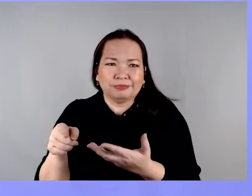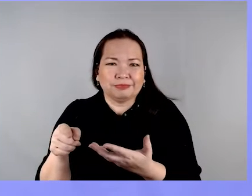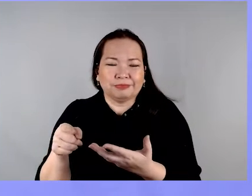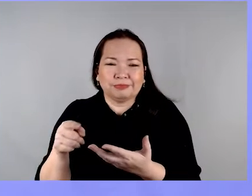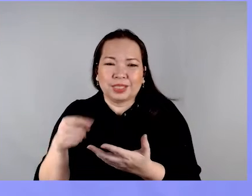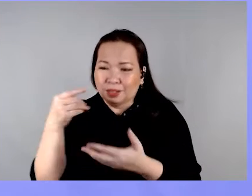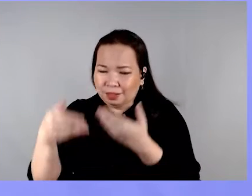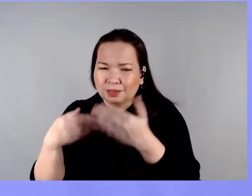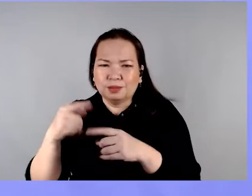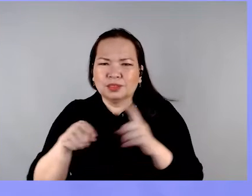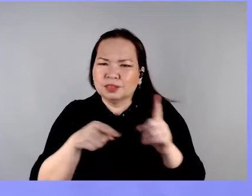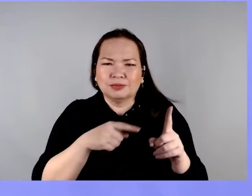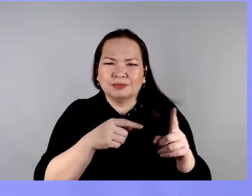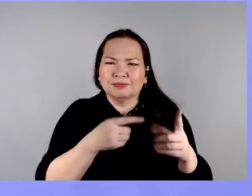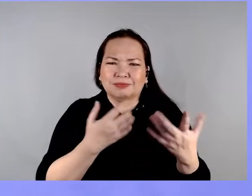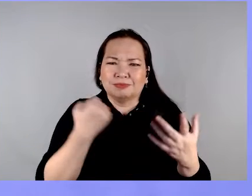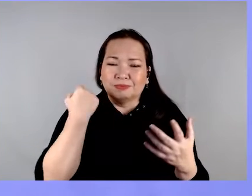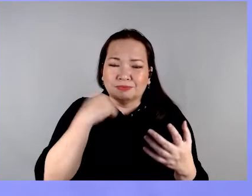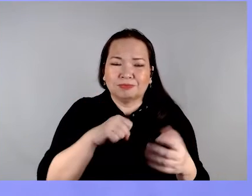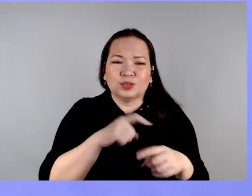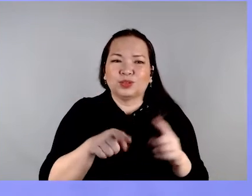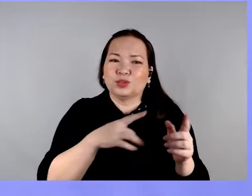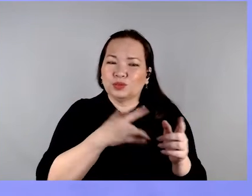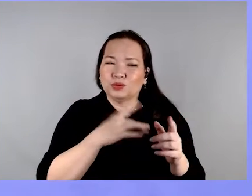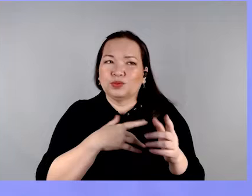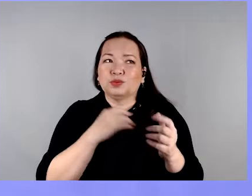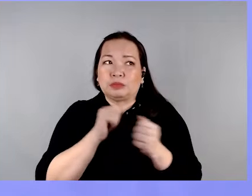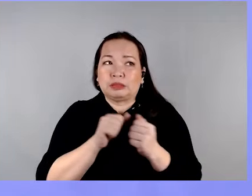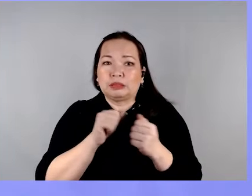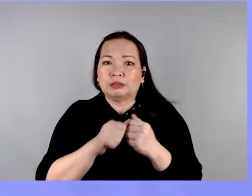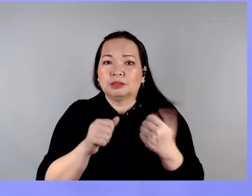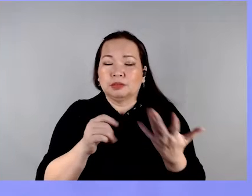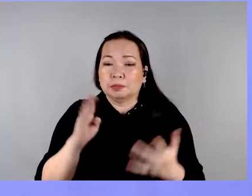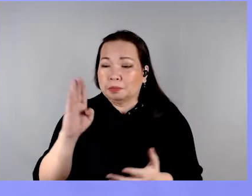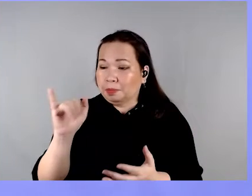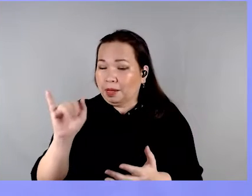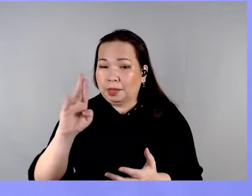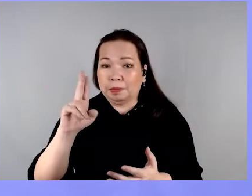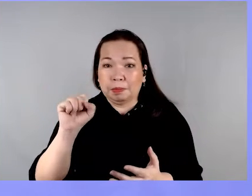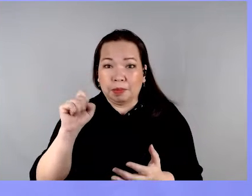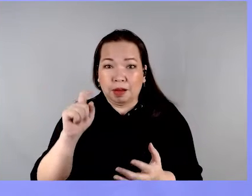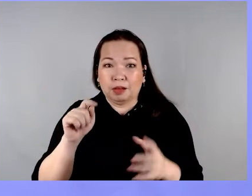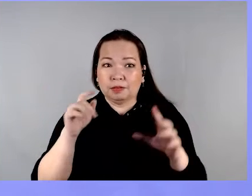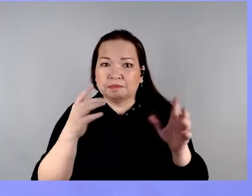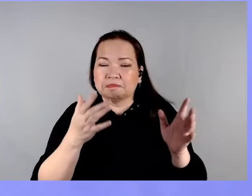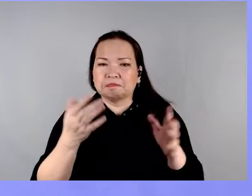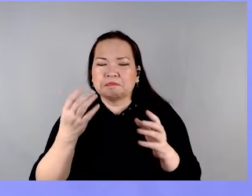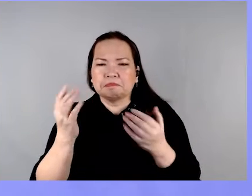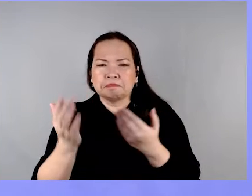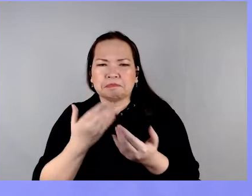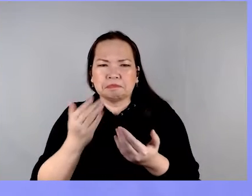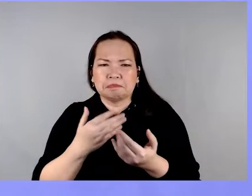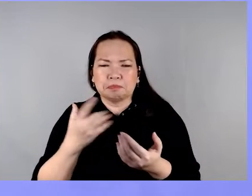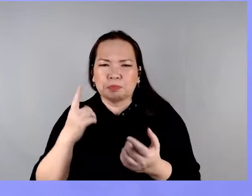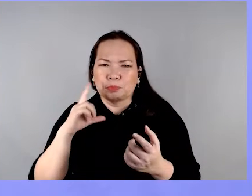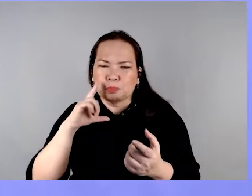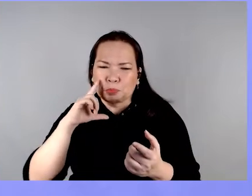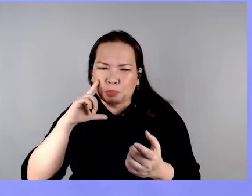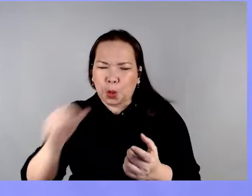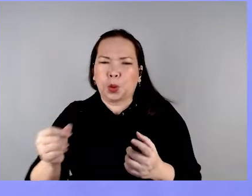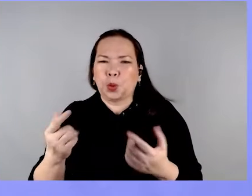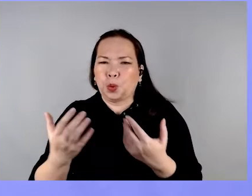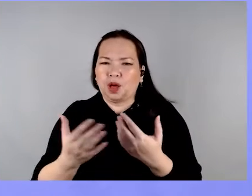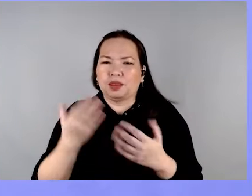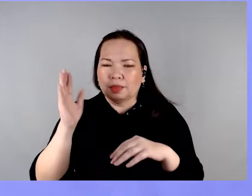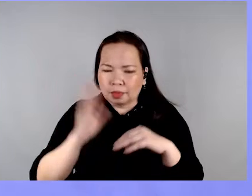Undeniably, making use of a legally sound buy-bust operation as a valid means to conduct a warrantless arrest is more efficient